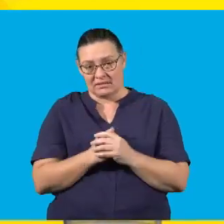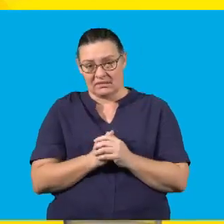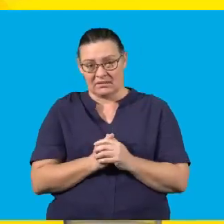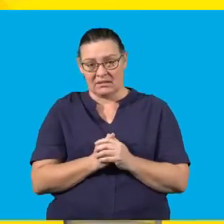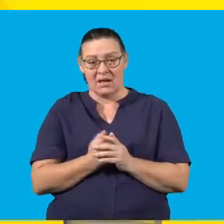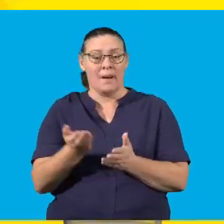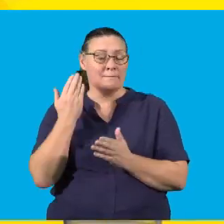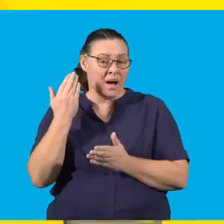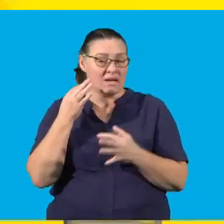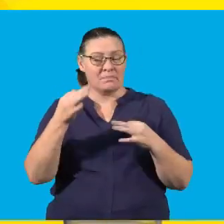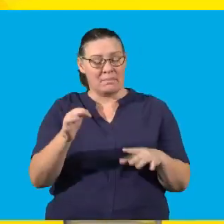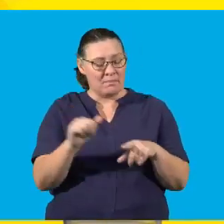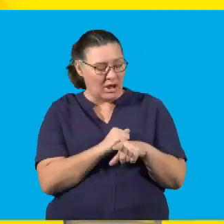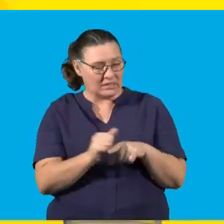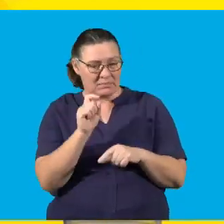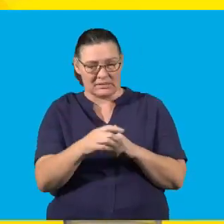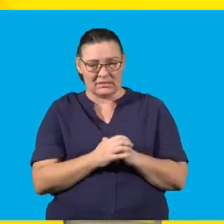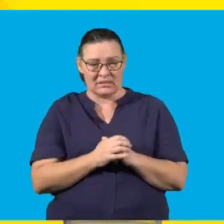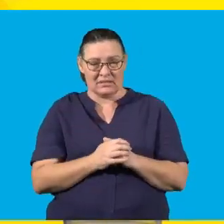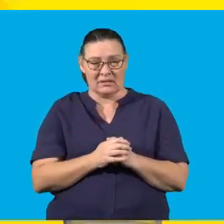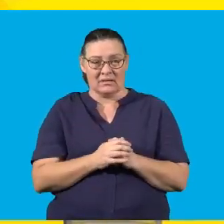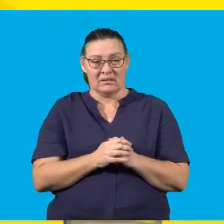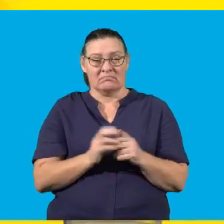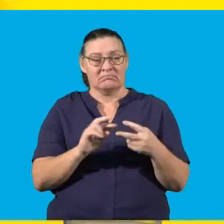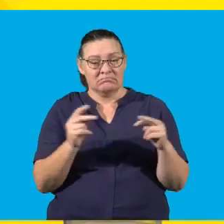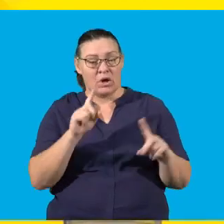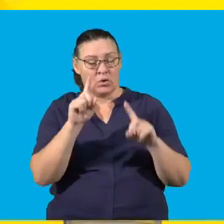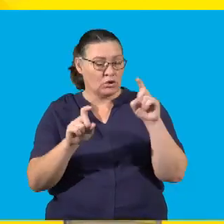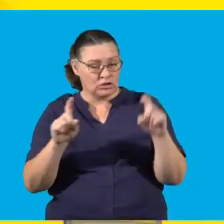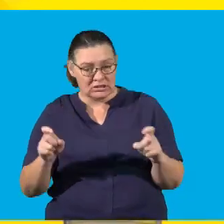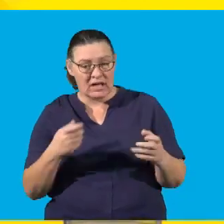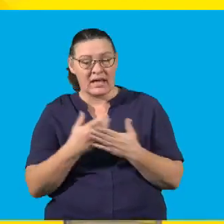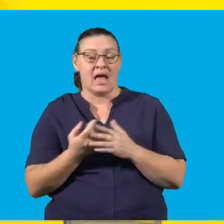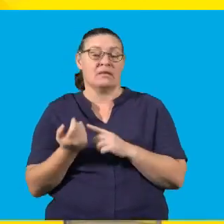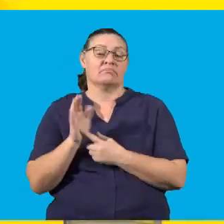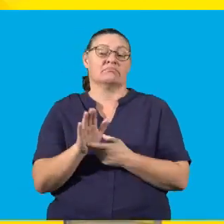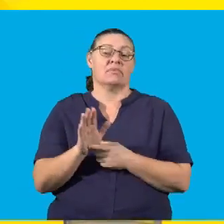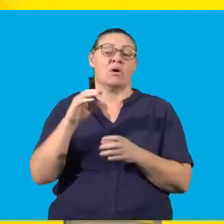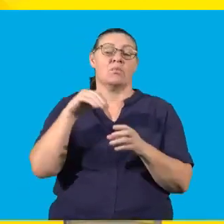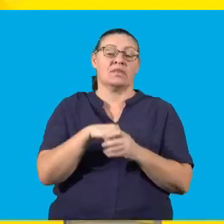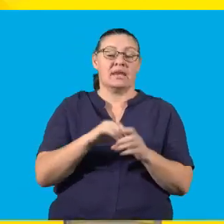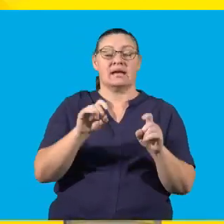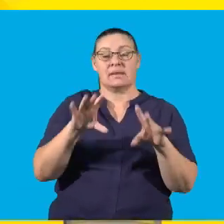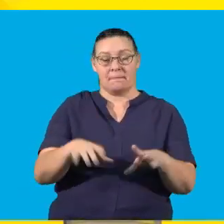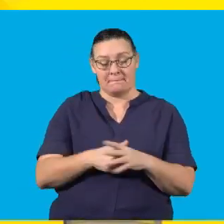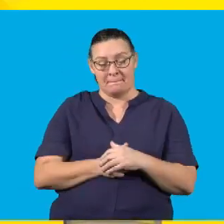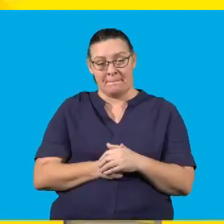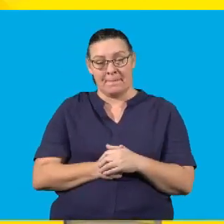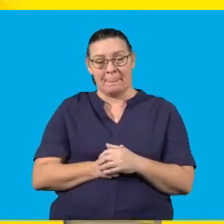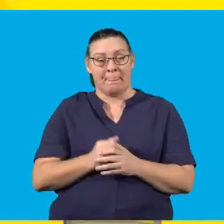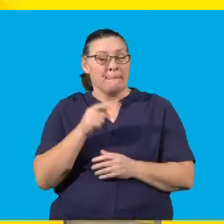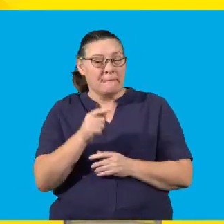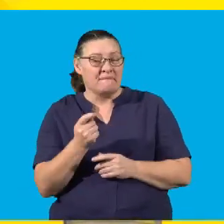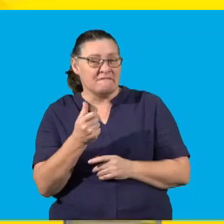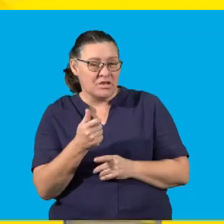exam past papers. We need to go over typical types of questions that can appear in the exam. And therefore, we've got a